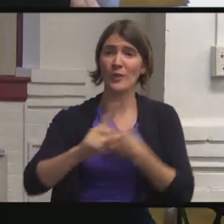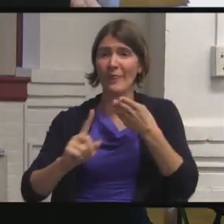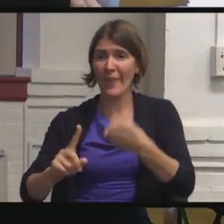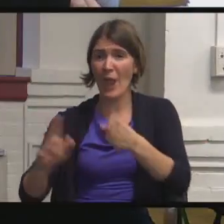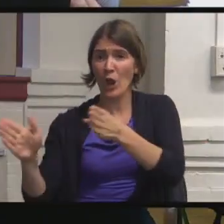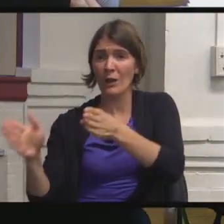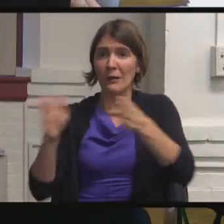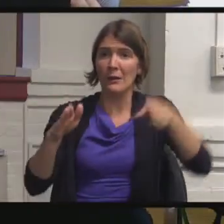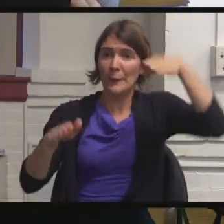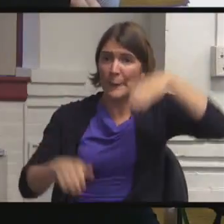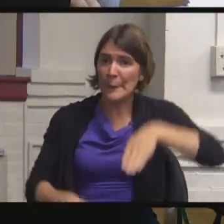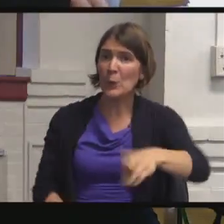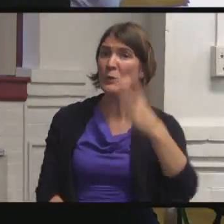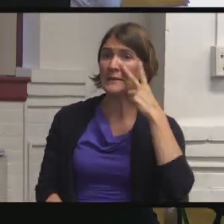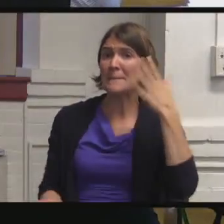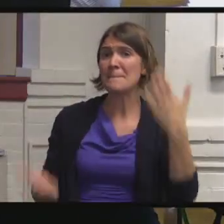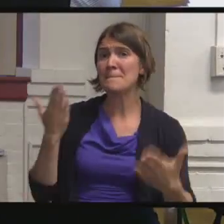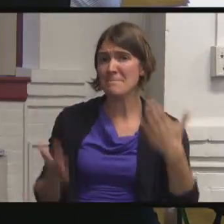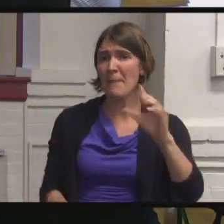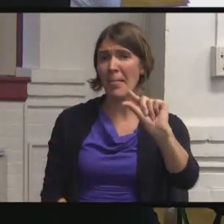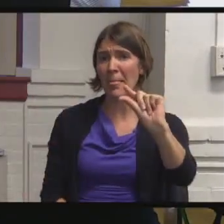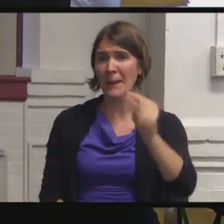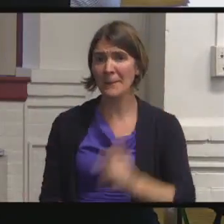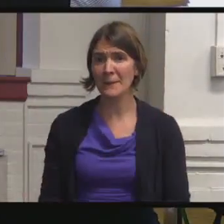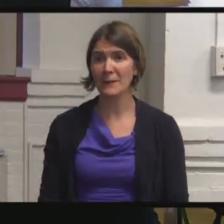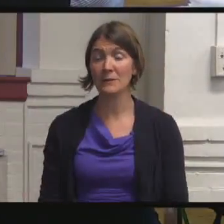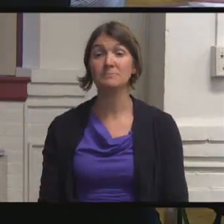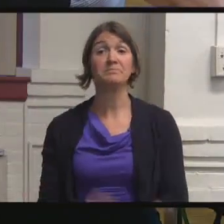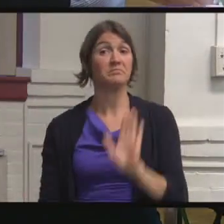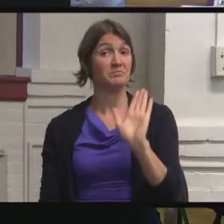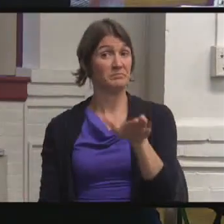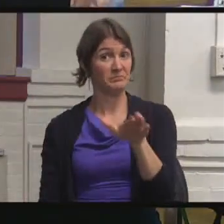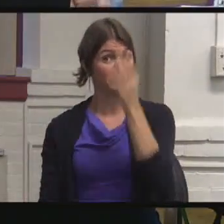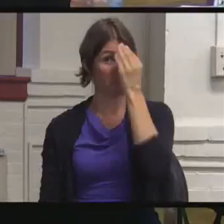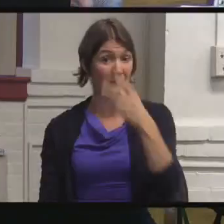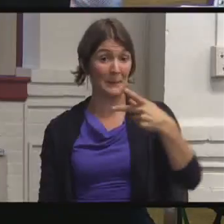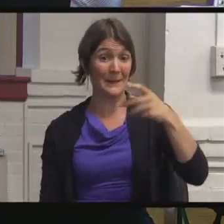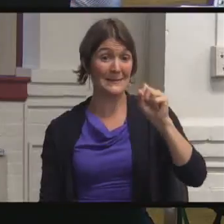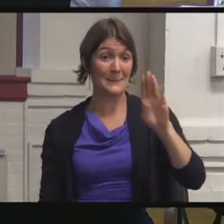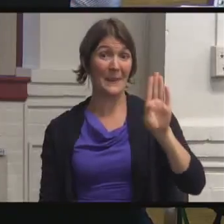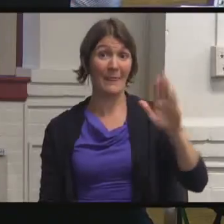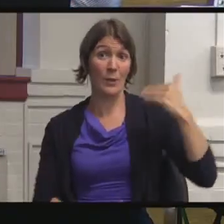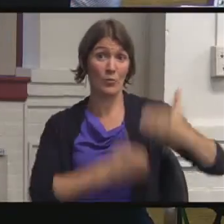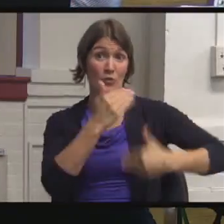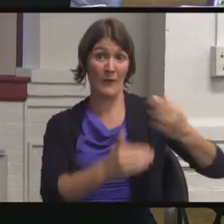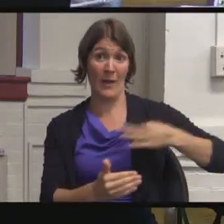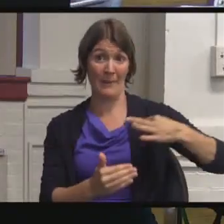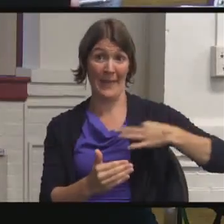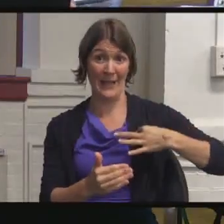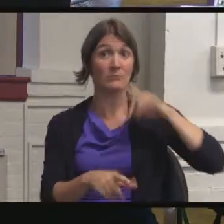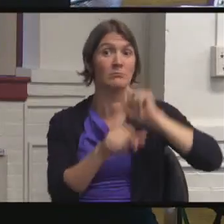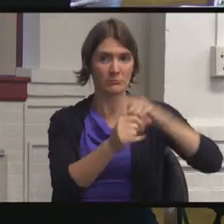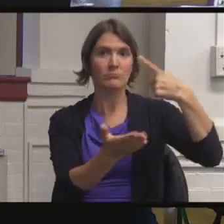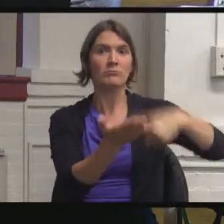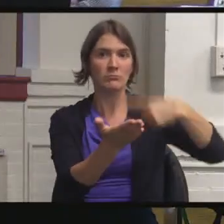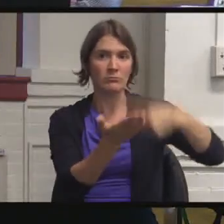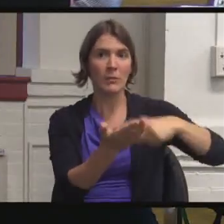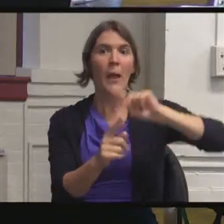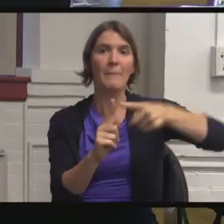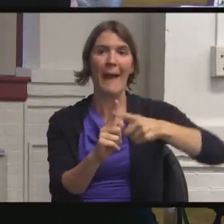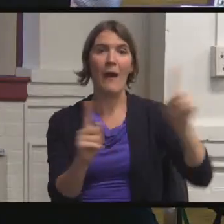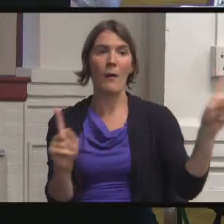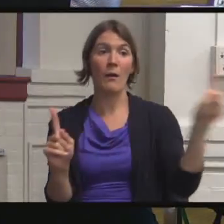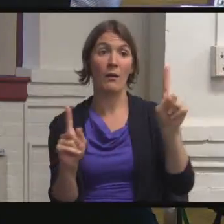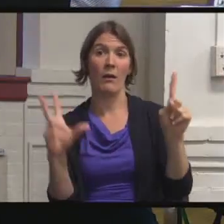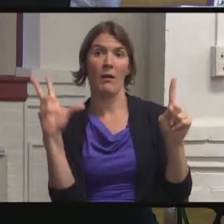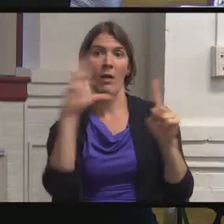highway moving. The other point that I would say, though, is that the Public Service Board procedure actually does address this issue of co-location in a